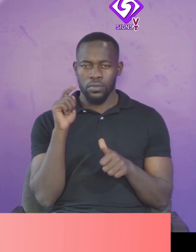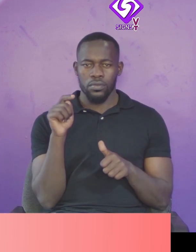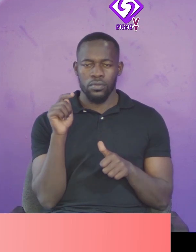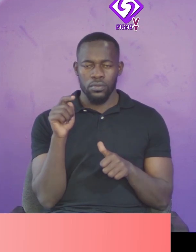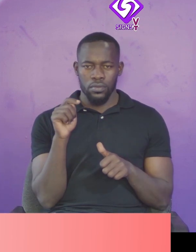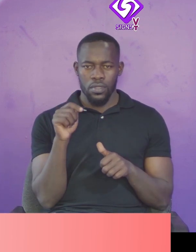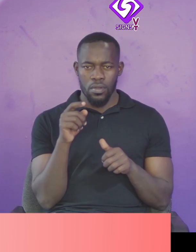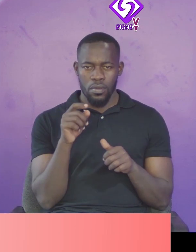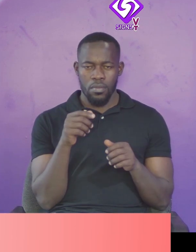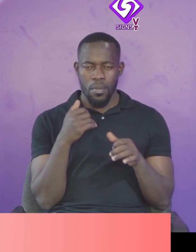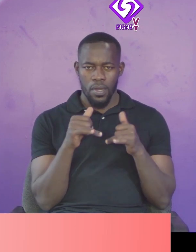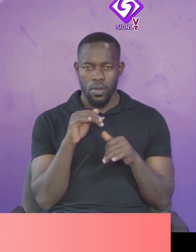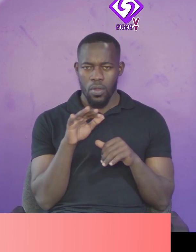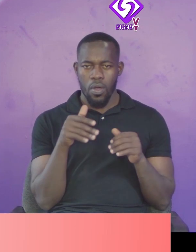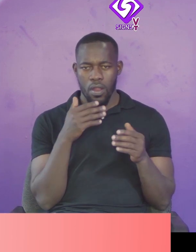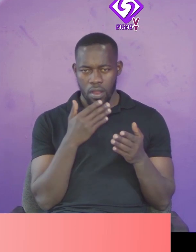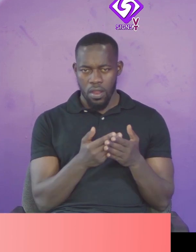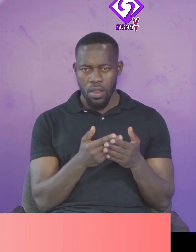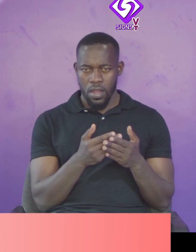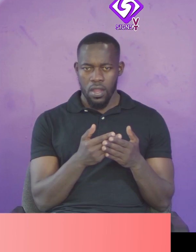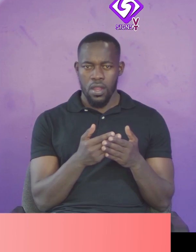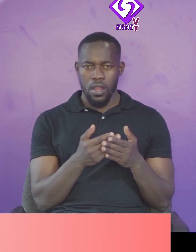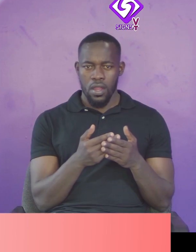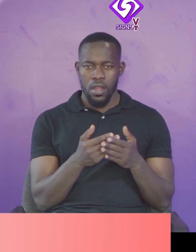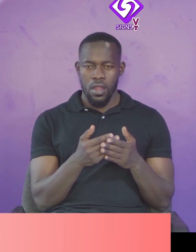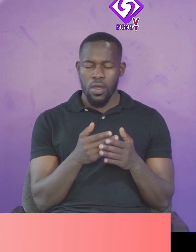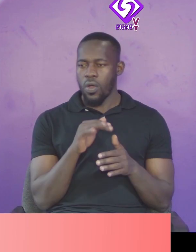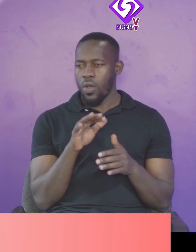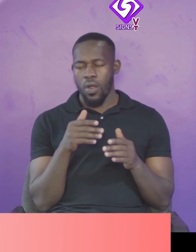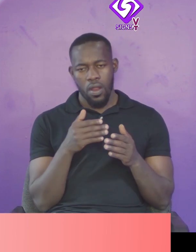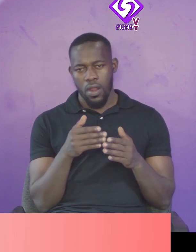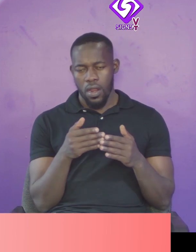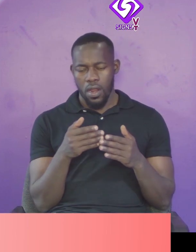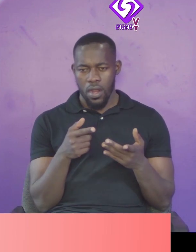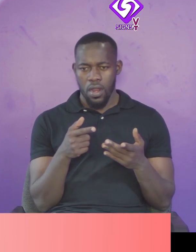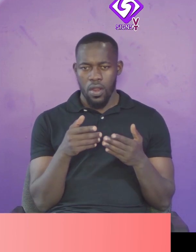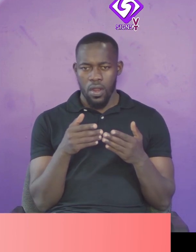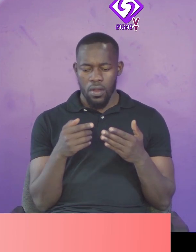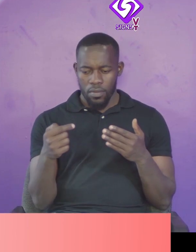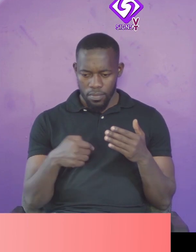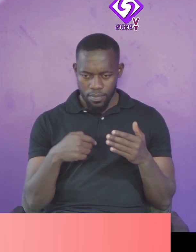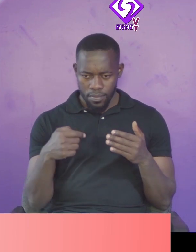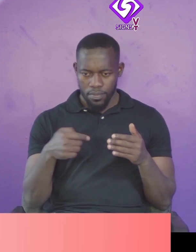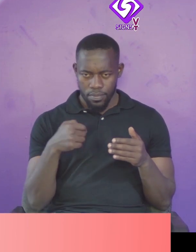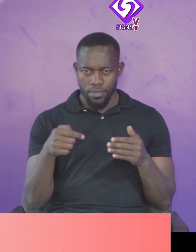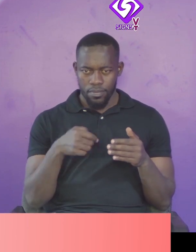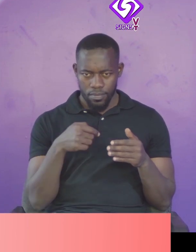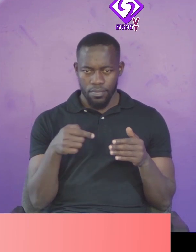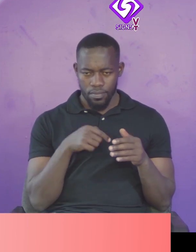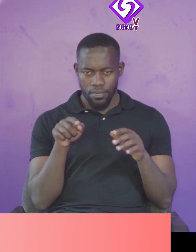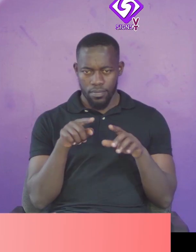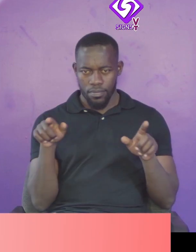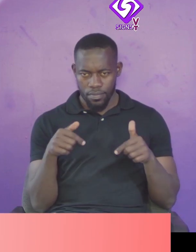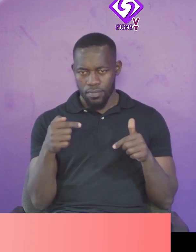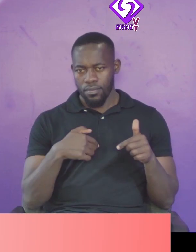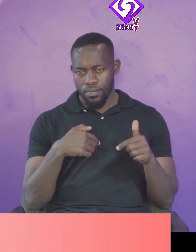this season, they have conceded in each and every game, except when they played Copenhagen. Yeah. They managed to